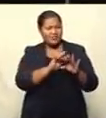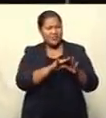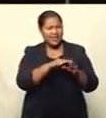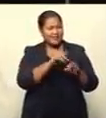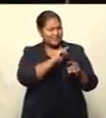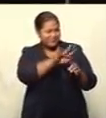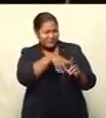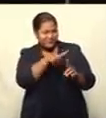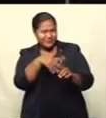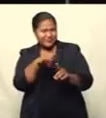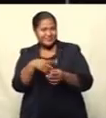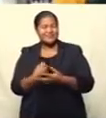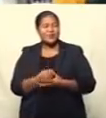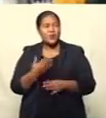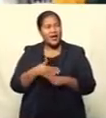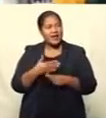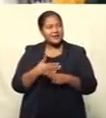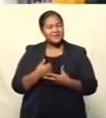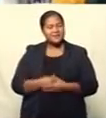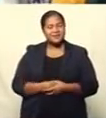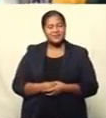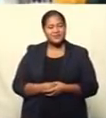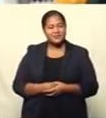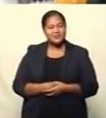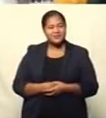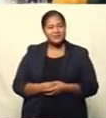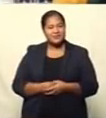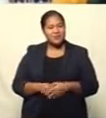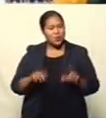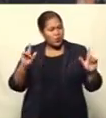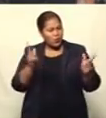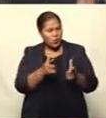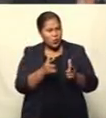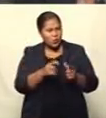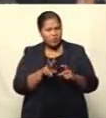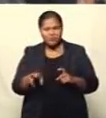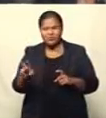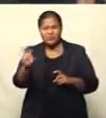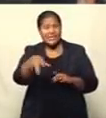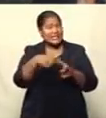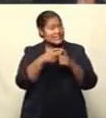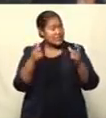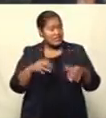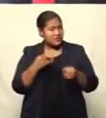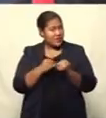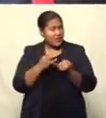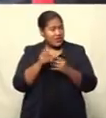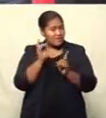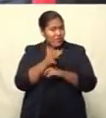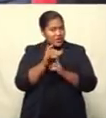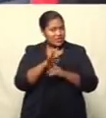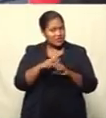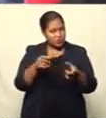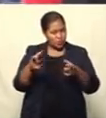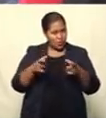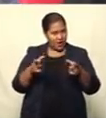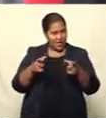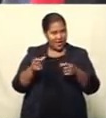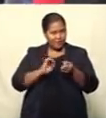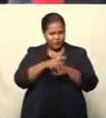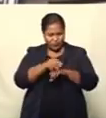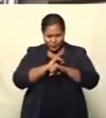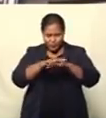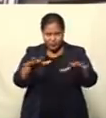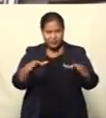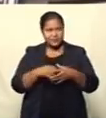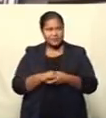Kelly Vadala reports. Minimizing movement in the city is crucial to containing the COVID virus. Don't have to come